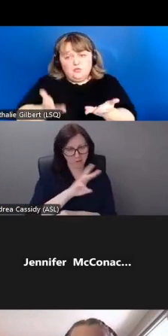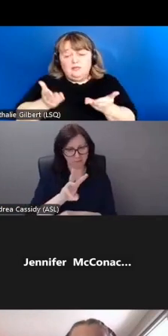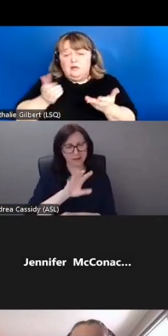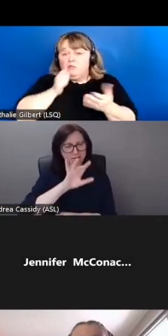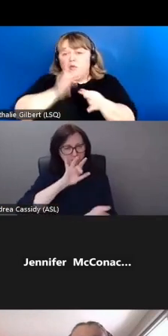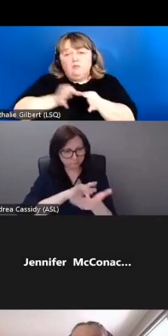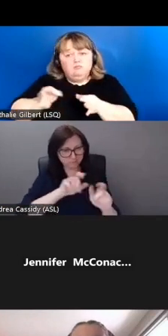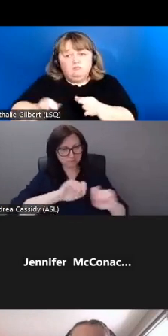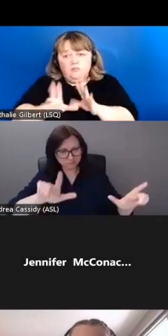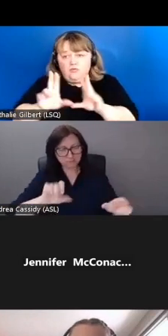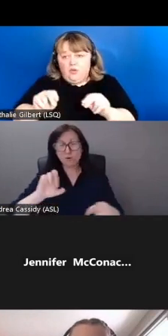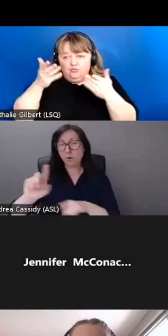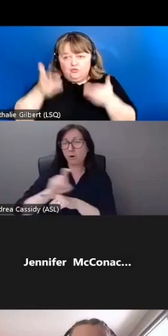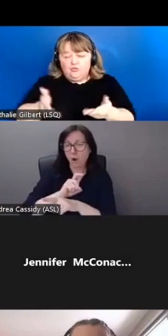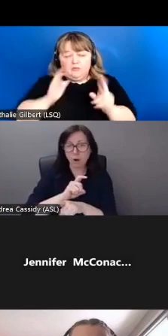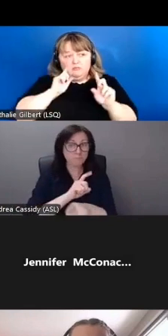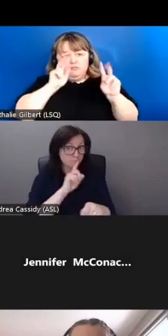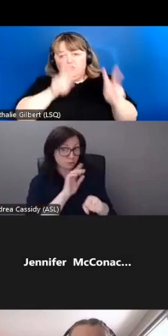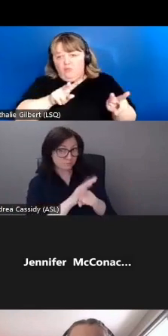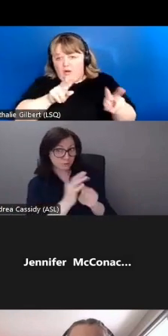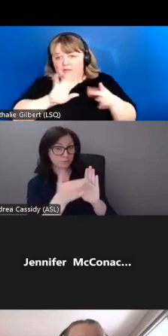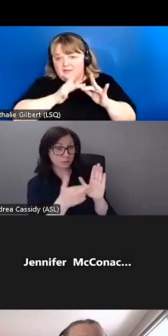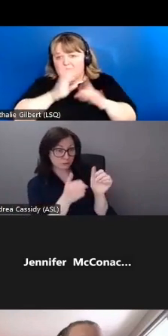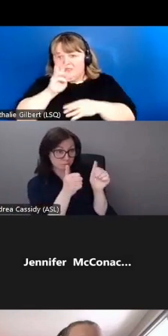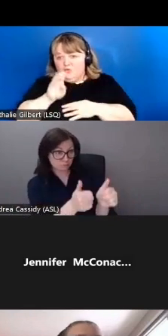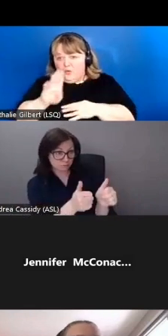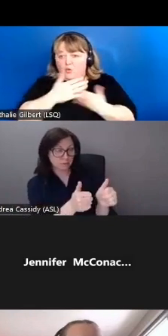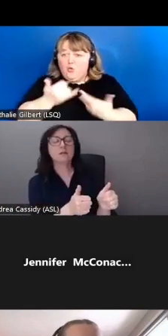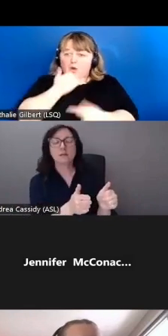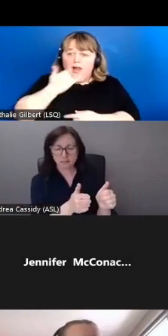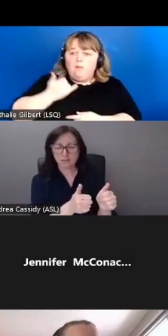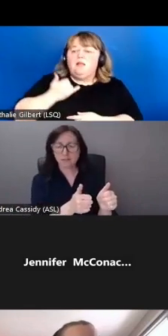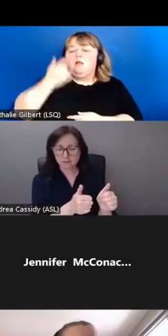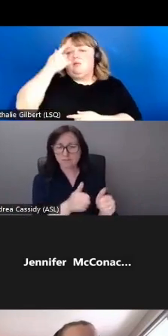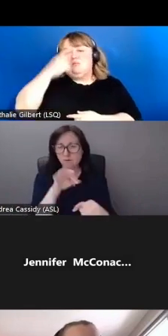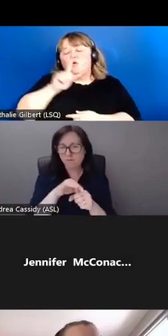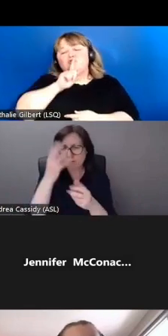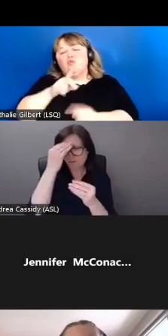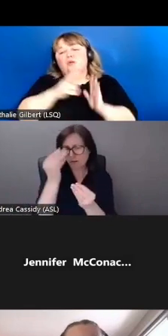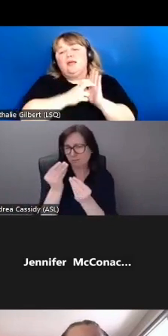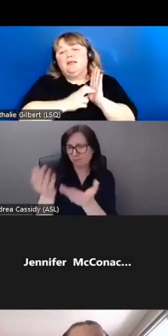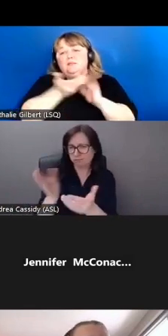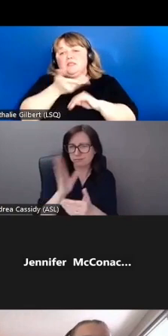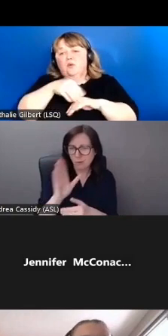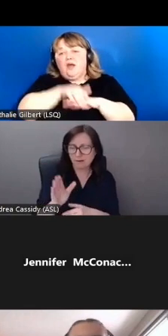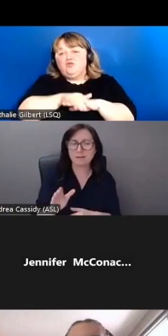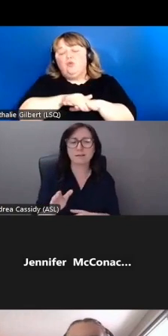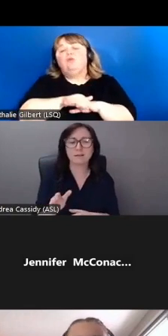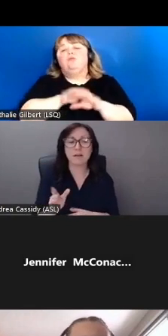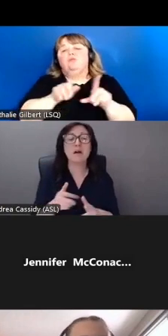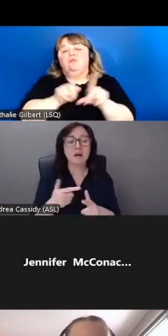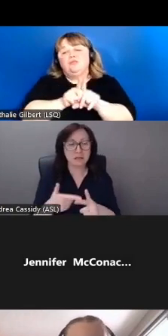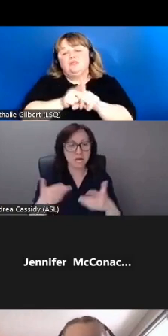call to make sure your registration's up to date. So you'll receive that voter information card in the mail and you will